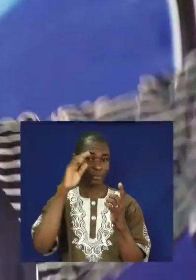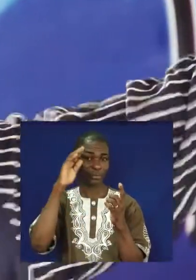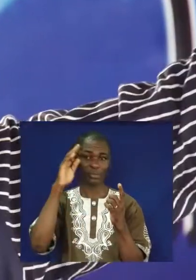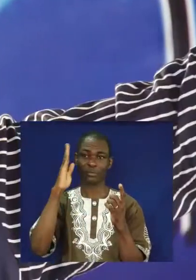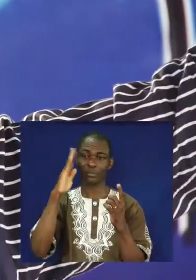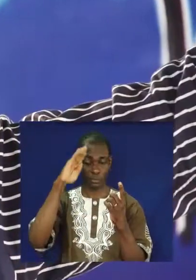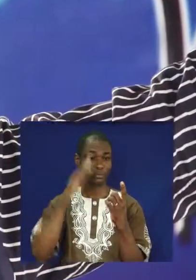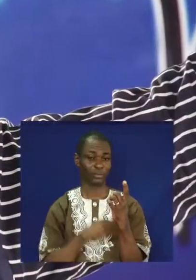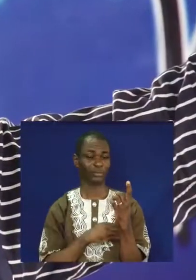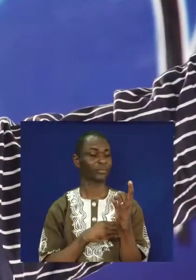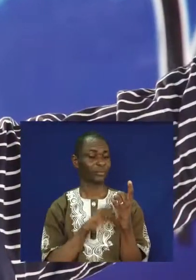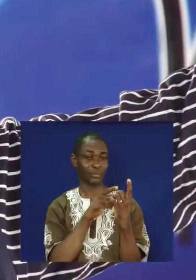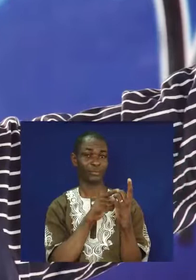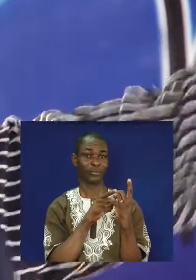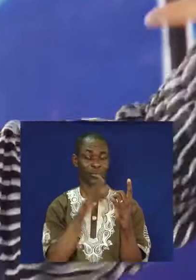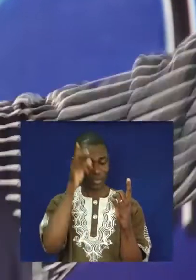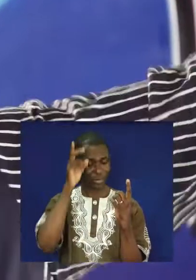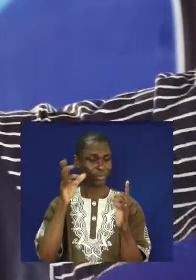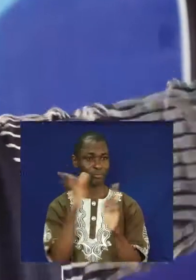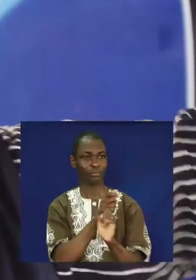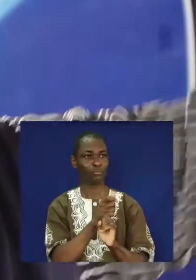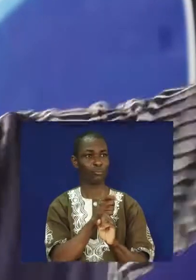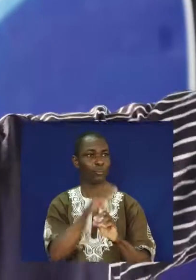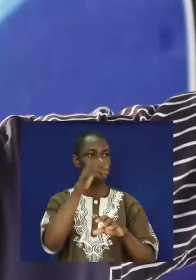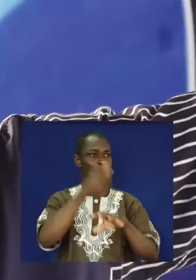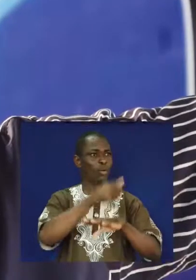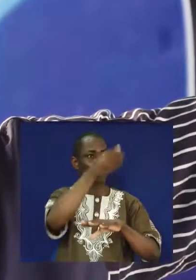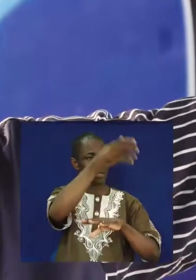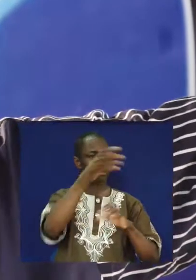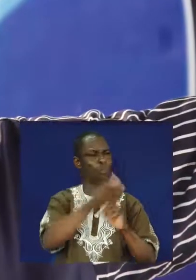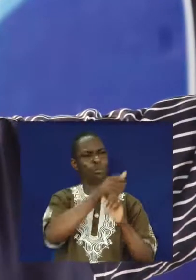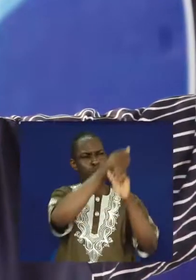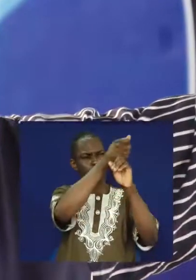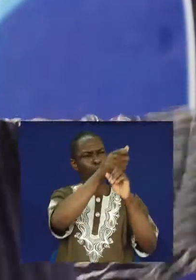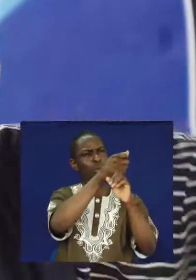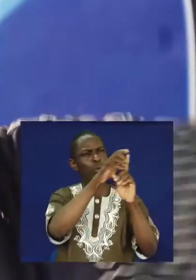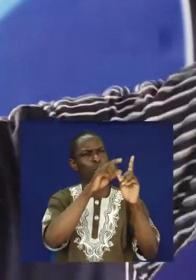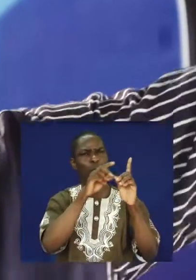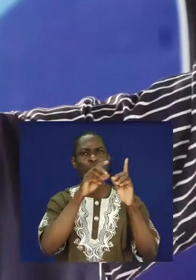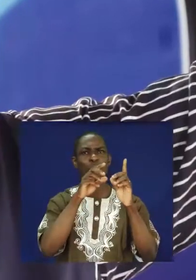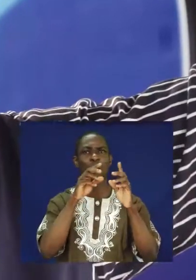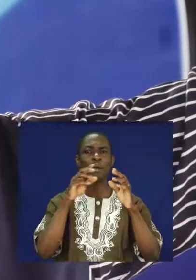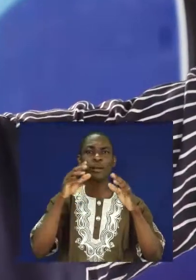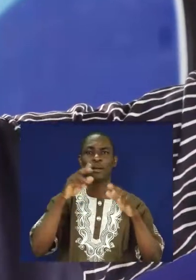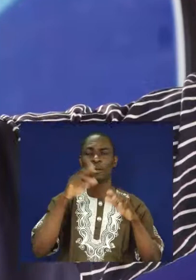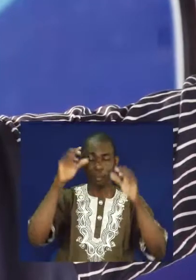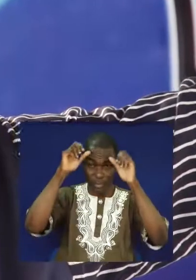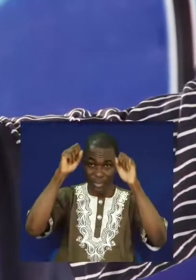all the political systems president of one wo mansions wo timu ene wo v8 wo